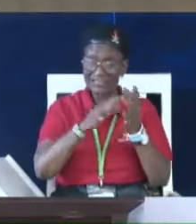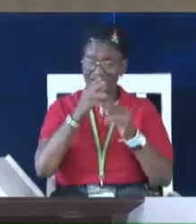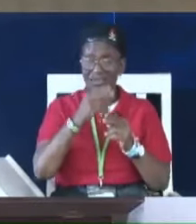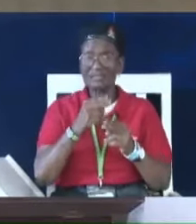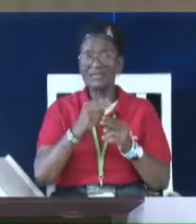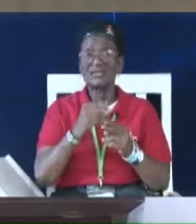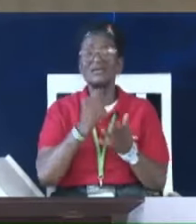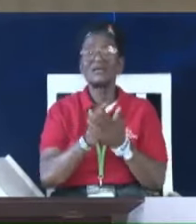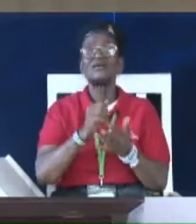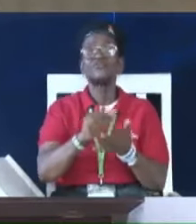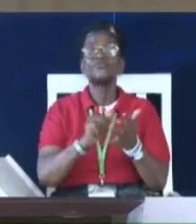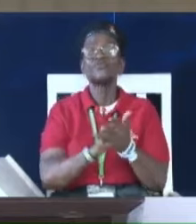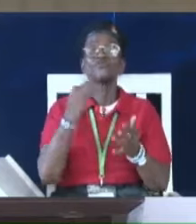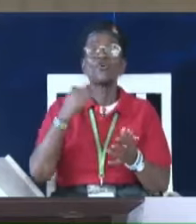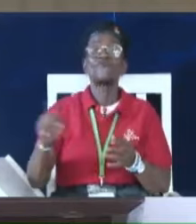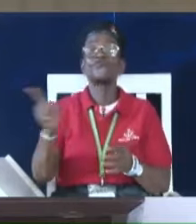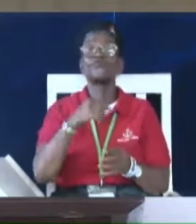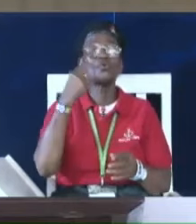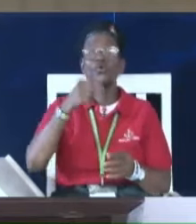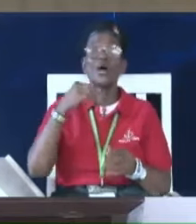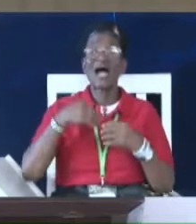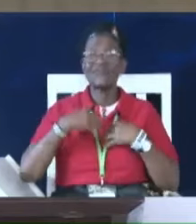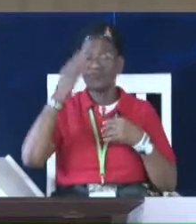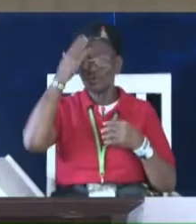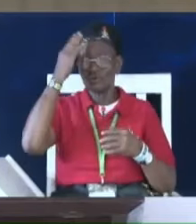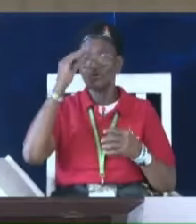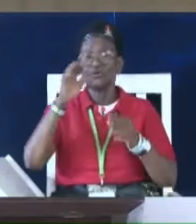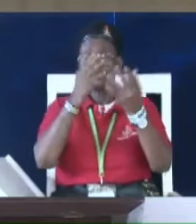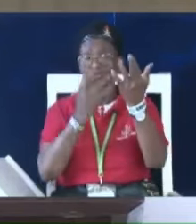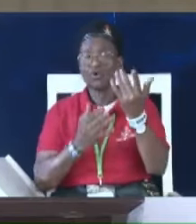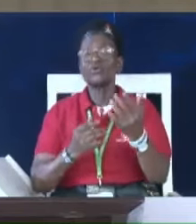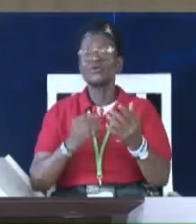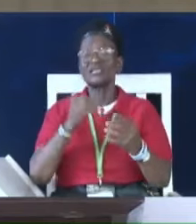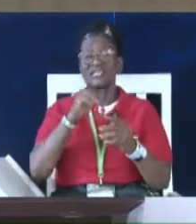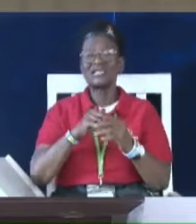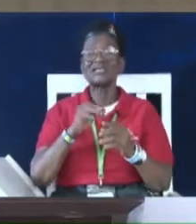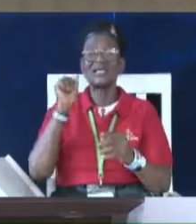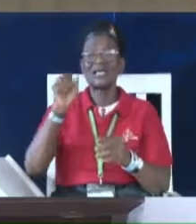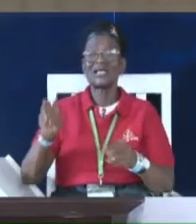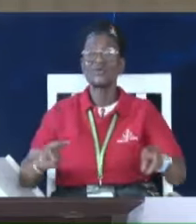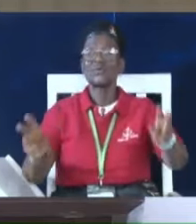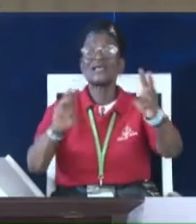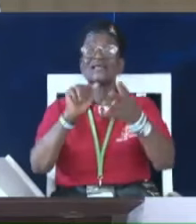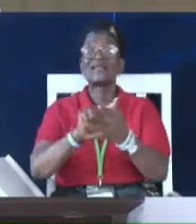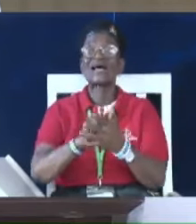Those of you who have no sorrow, in a way that only God can do it.